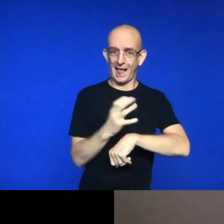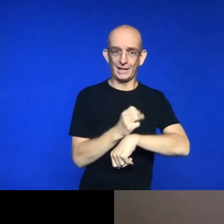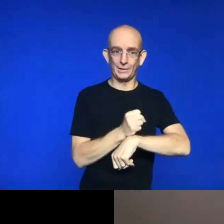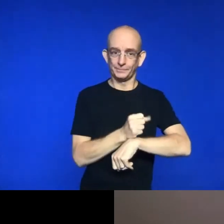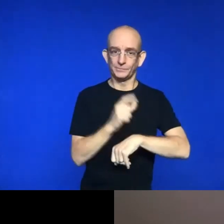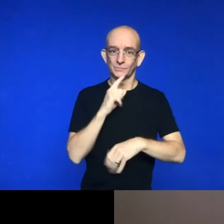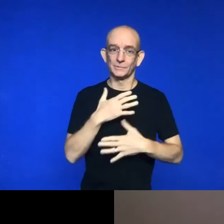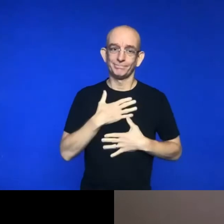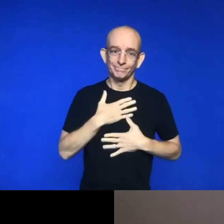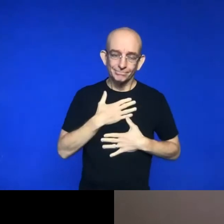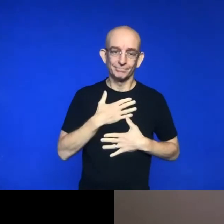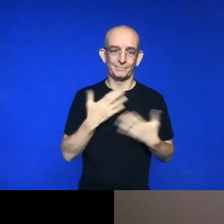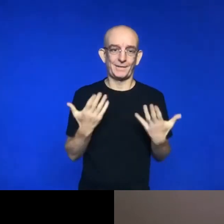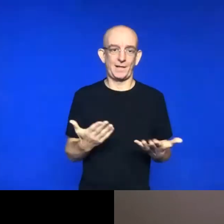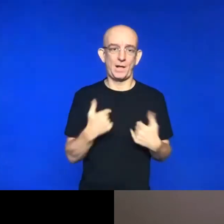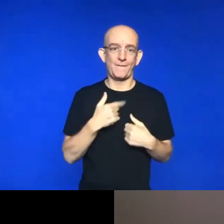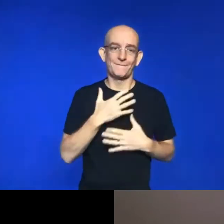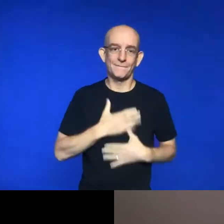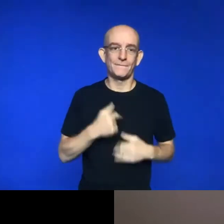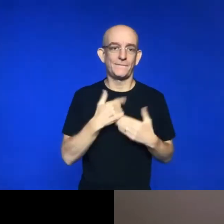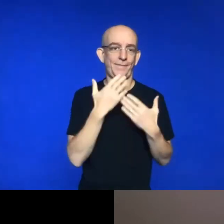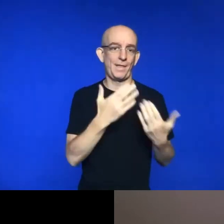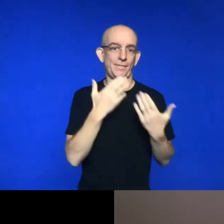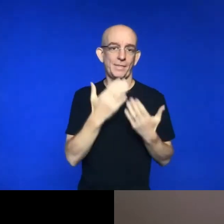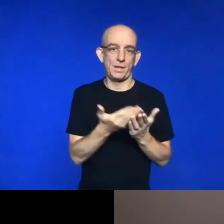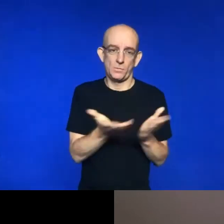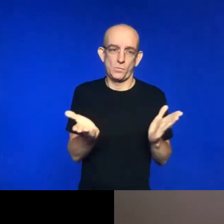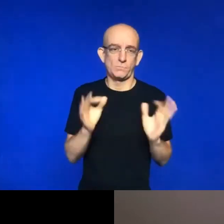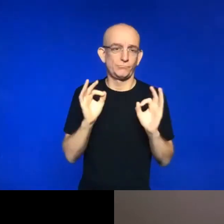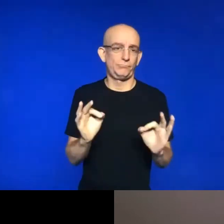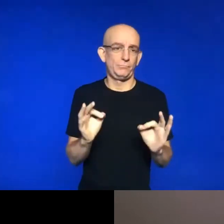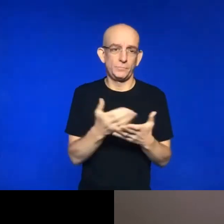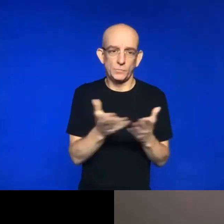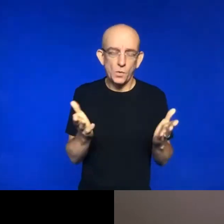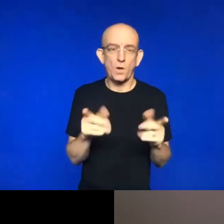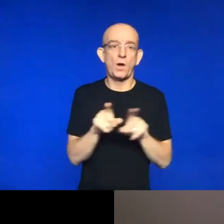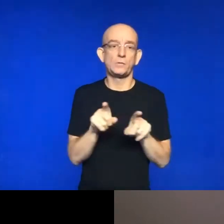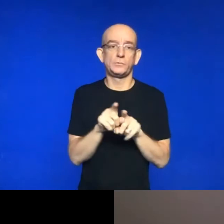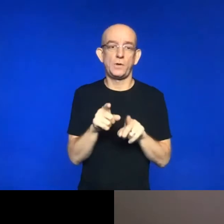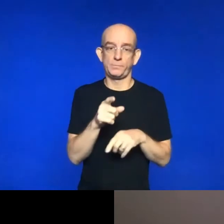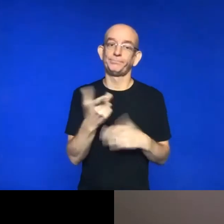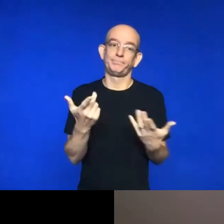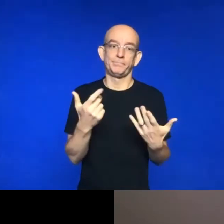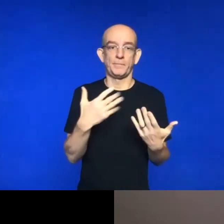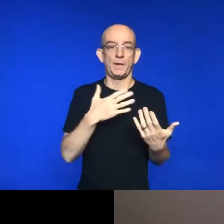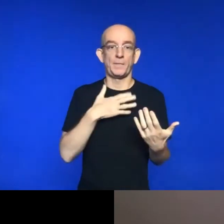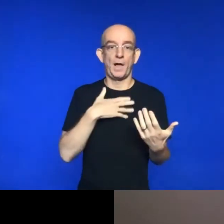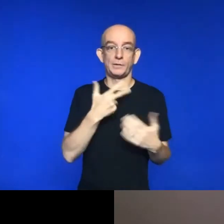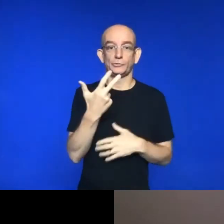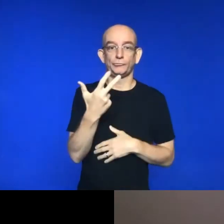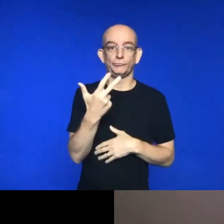Also, from my 3-year-old daughter, she said that you have a beautiful painting in the back. I would